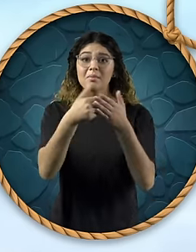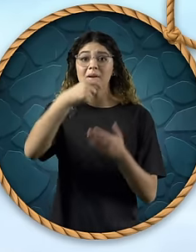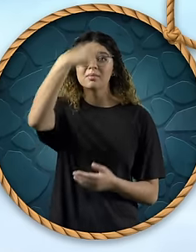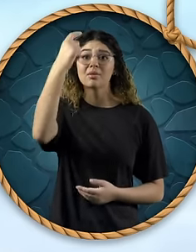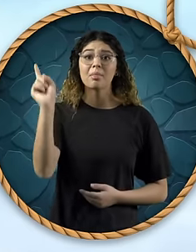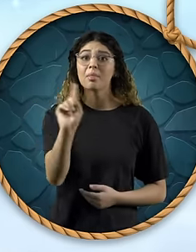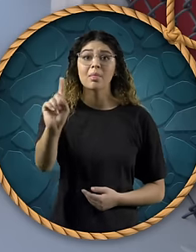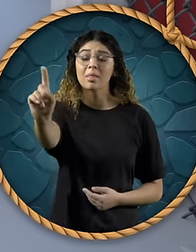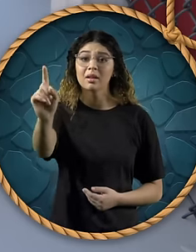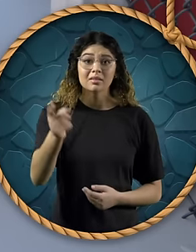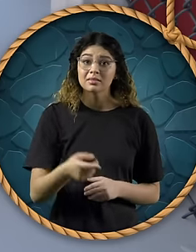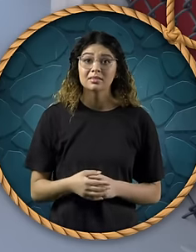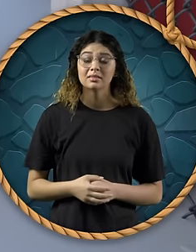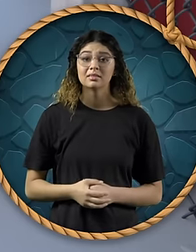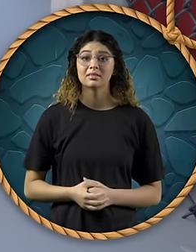Parasaur go by?